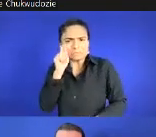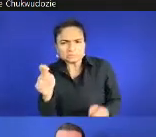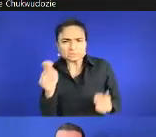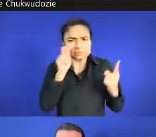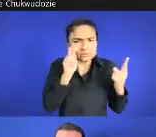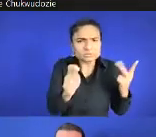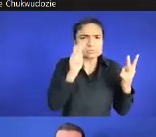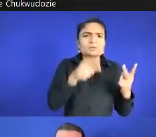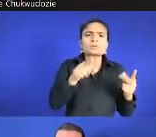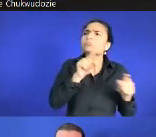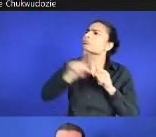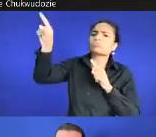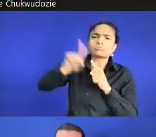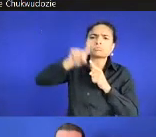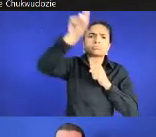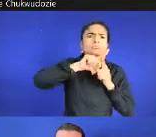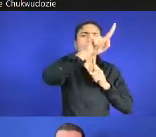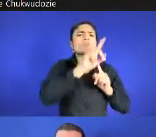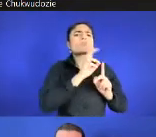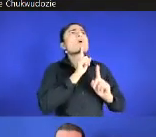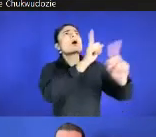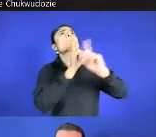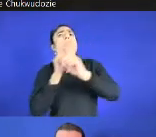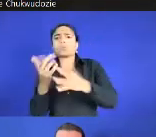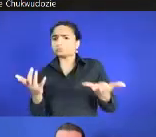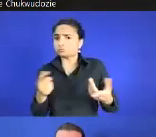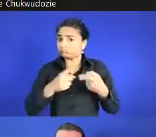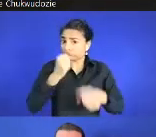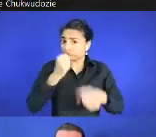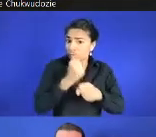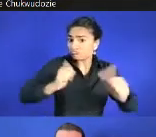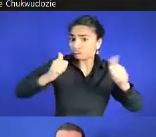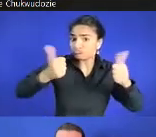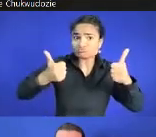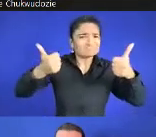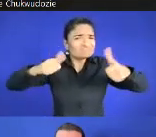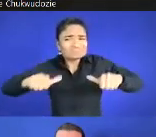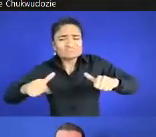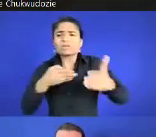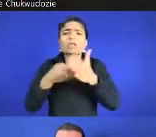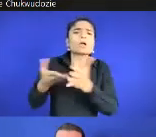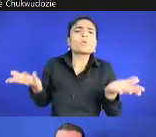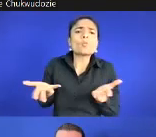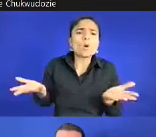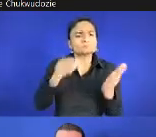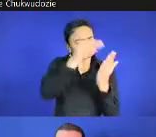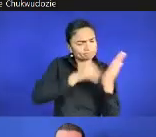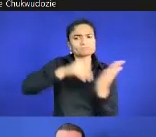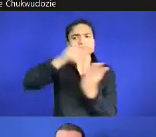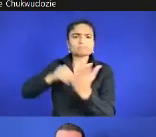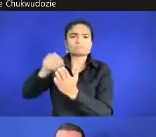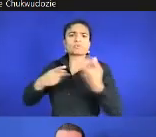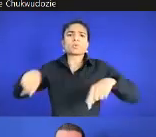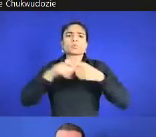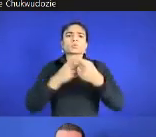No, we need to be proactive in terms of getting feedback, because where everything is silent, it may